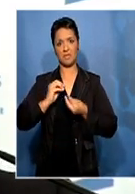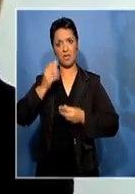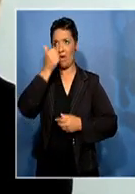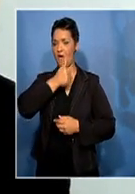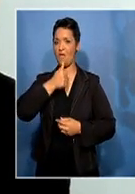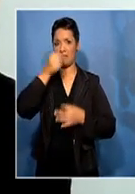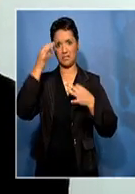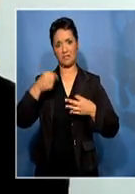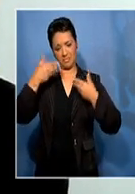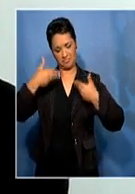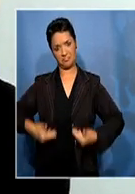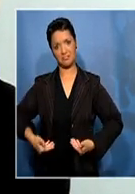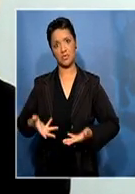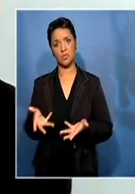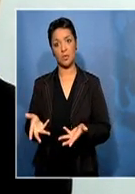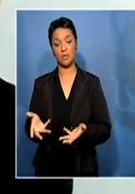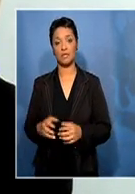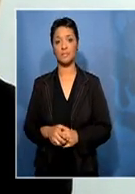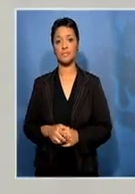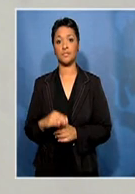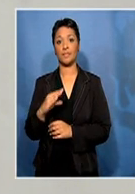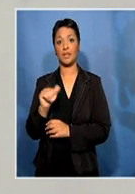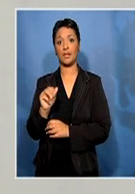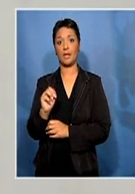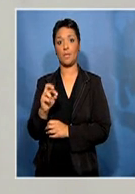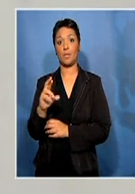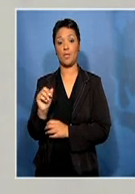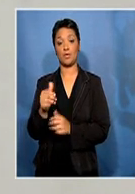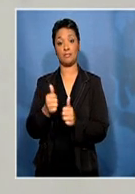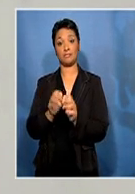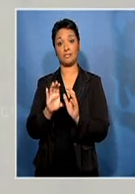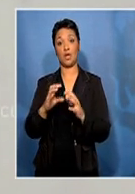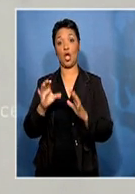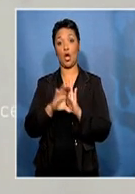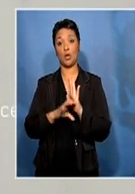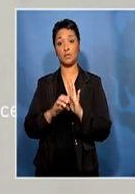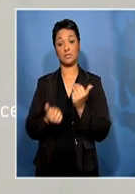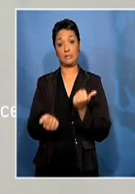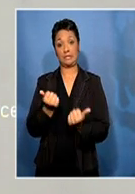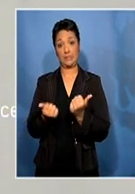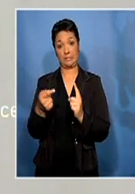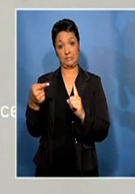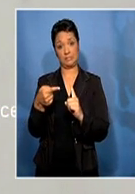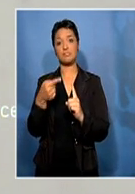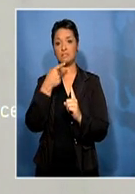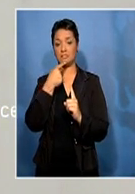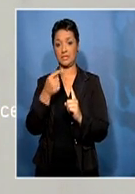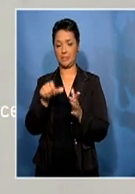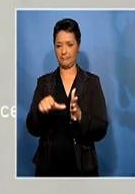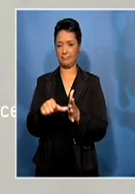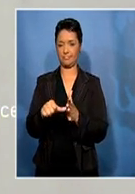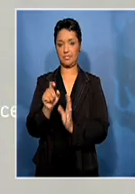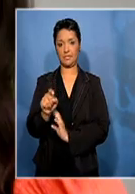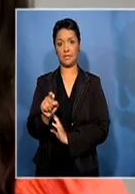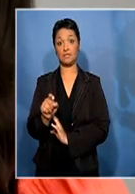be. Justice Cameron says the campaign is a breakthrough and the importance can't be overemphasized. He says